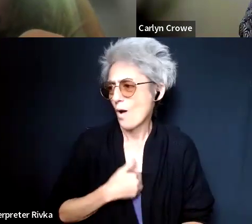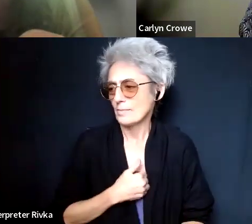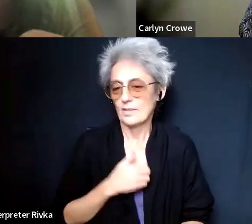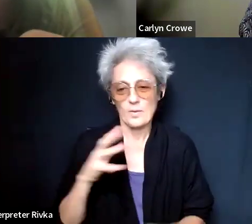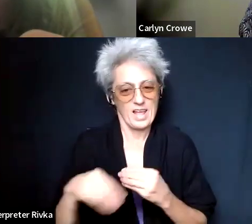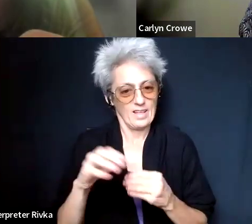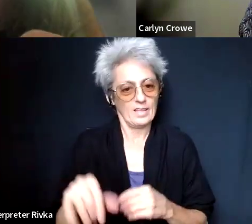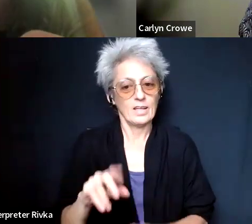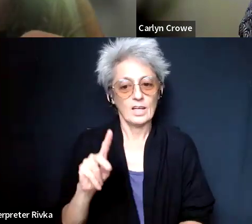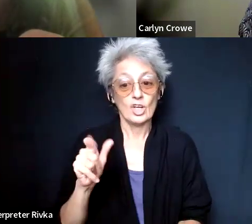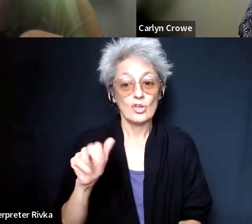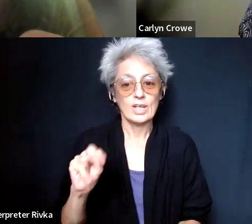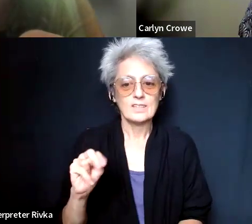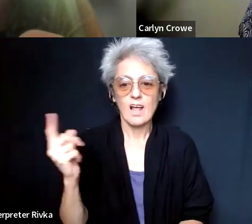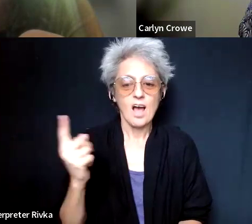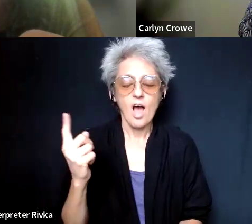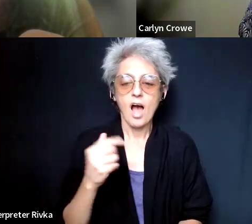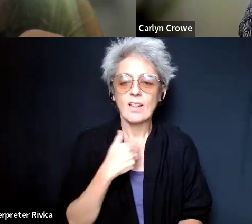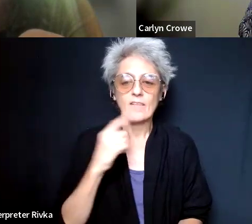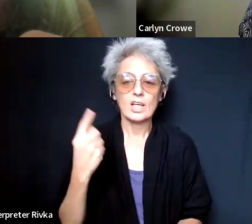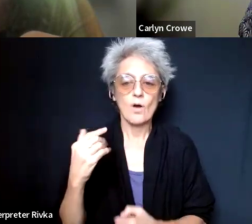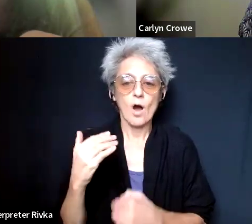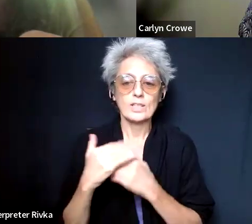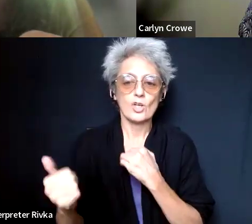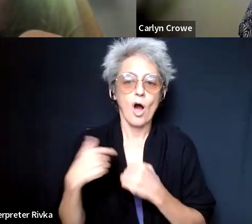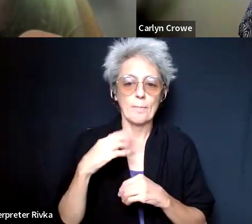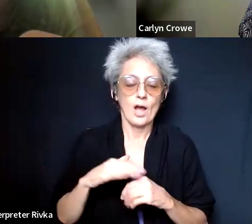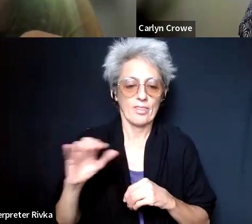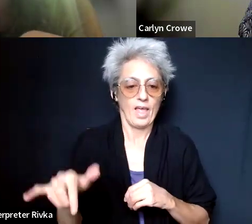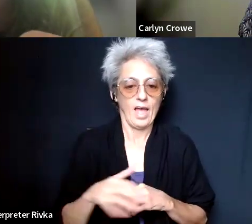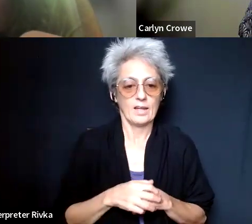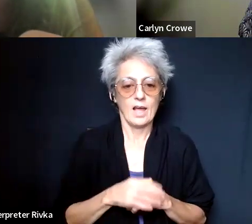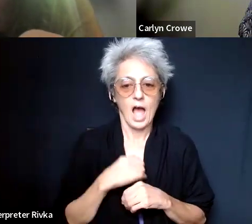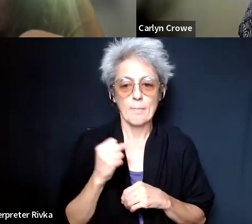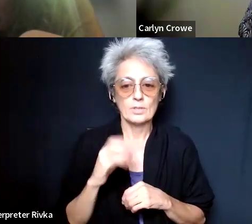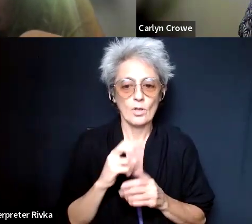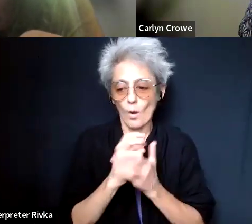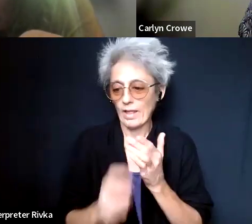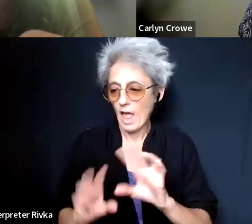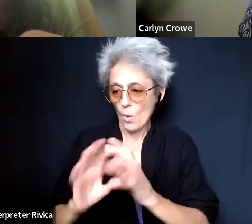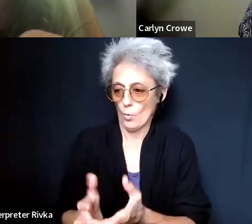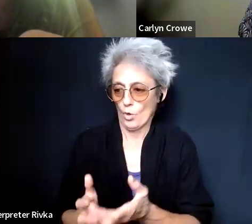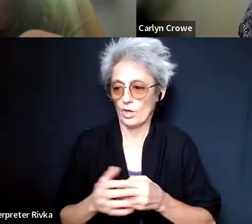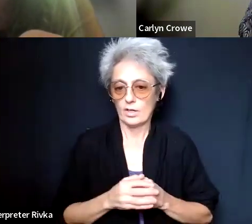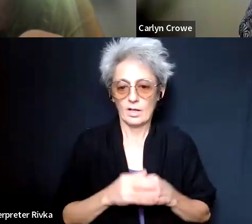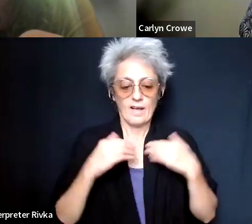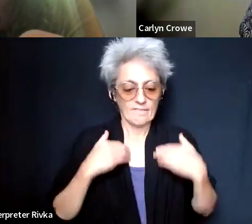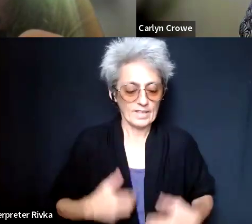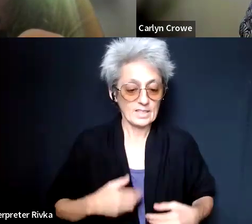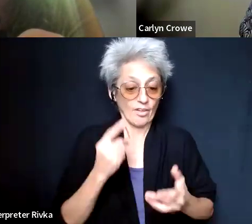I love that you always call me on that, because I get into that world at physical